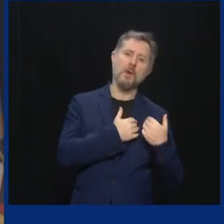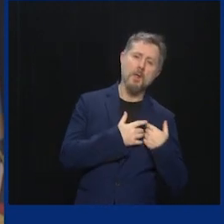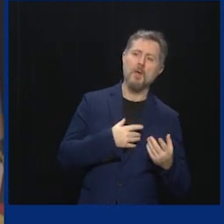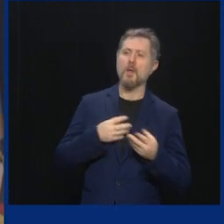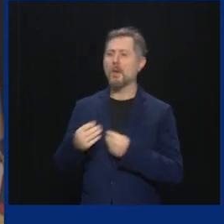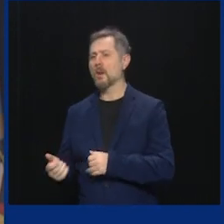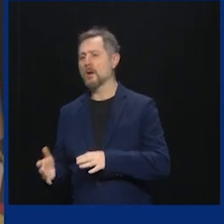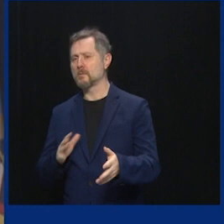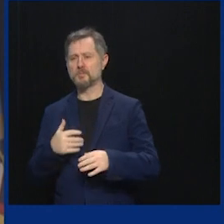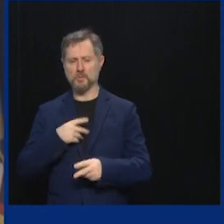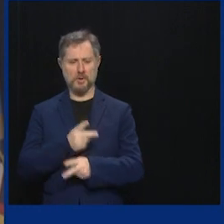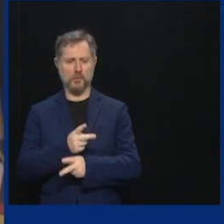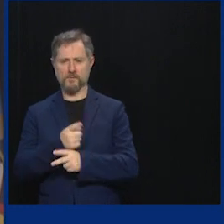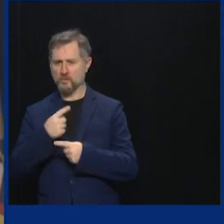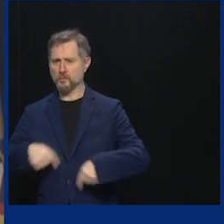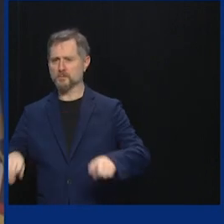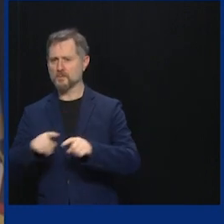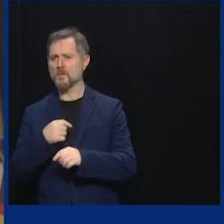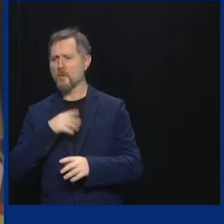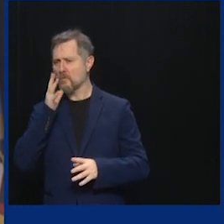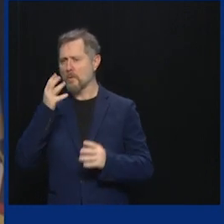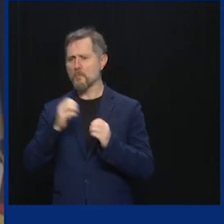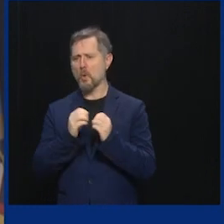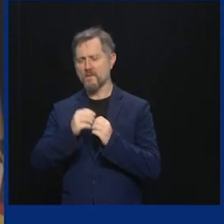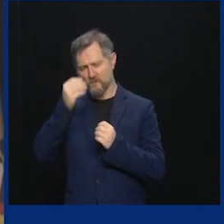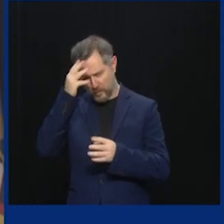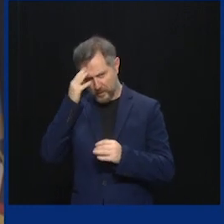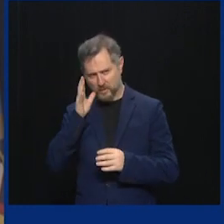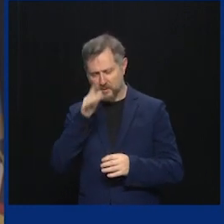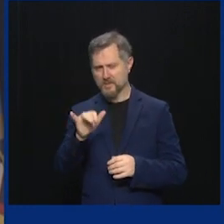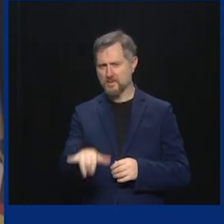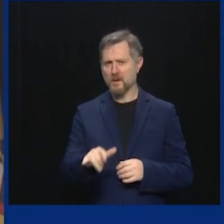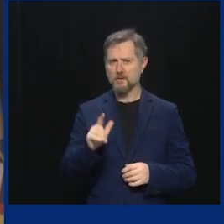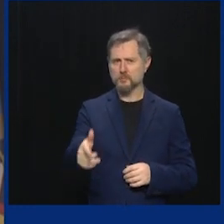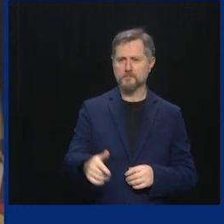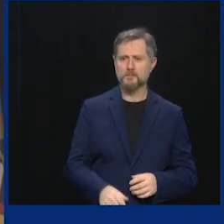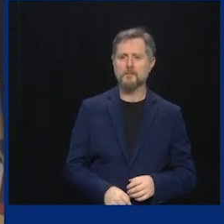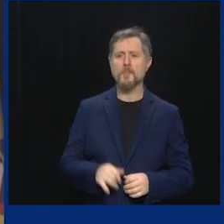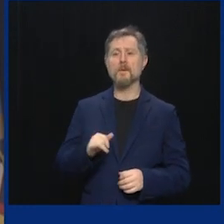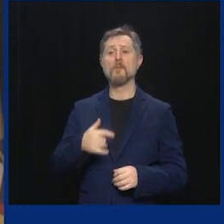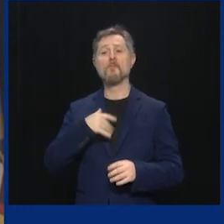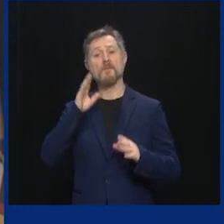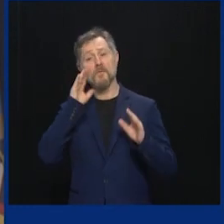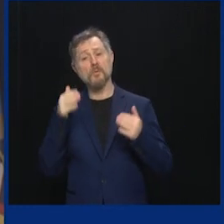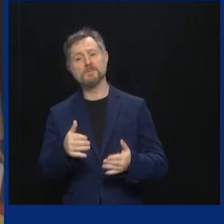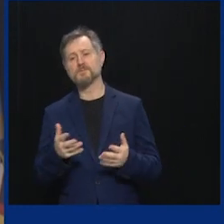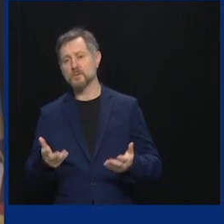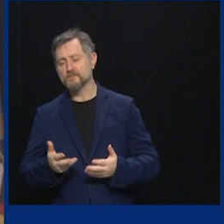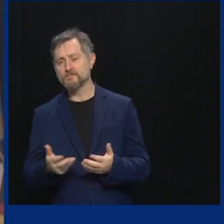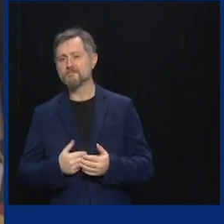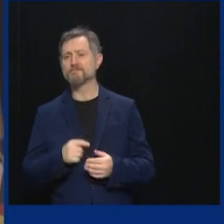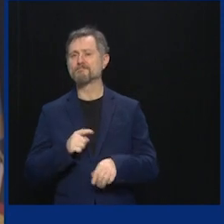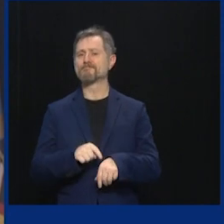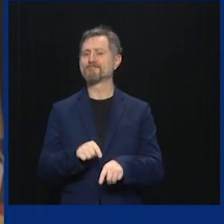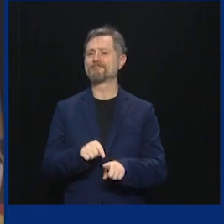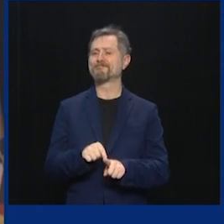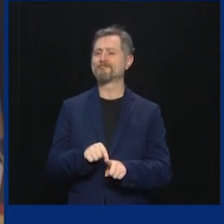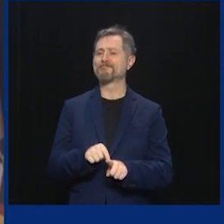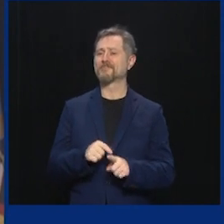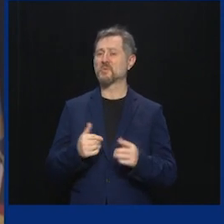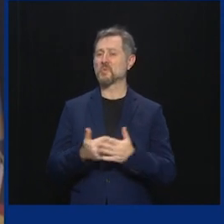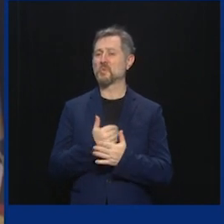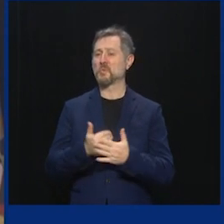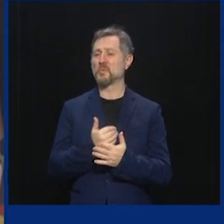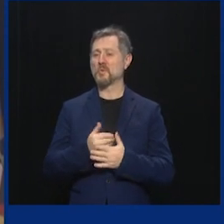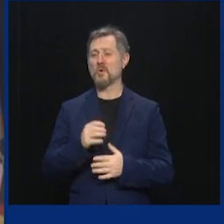some of the things we're working on. We'll have more to report on that very shortly. So we're going to continue focusing on our approach to this new variant.